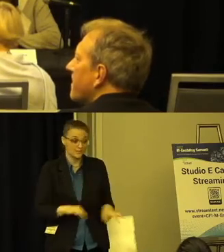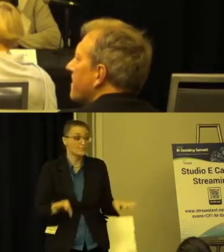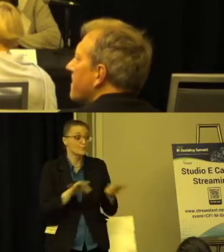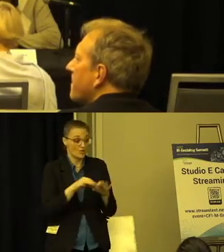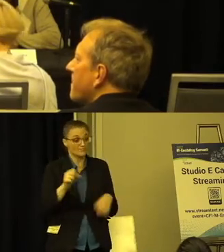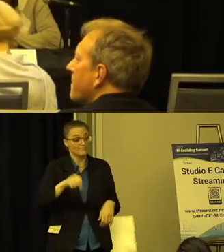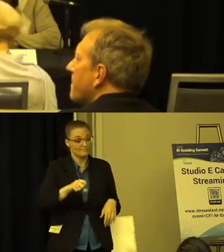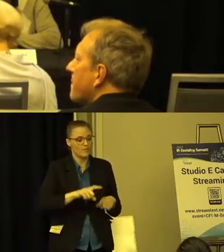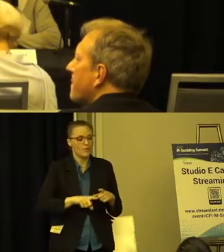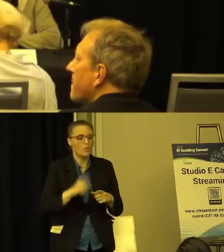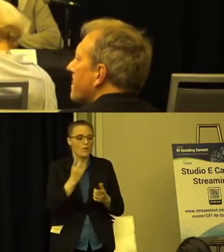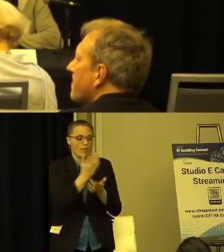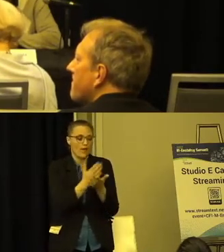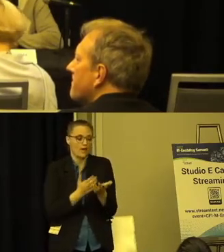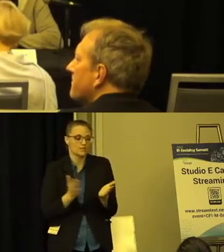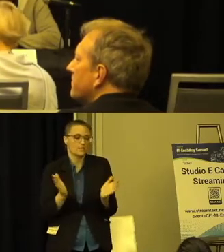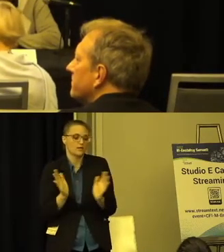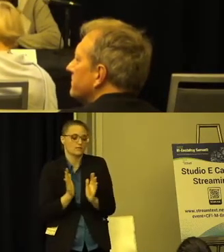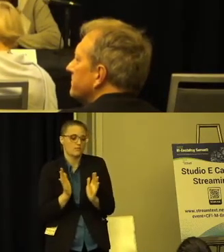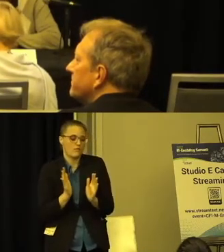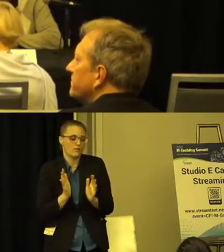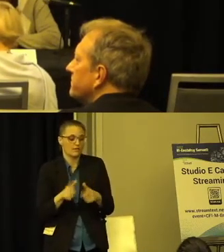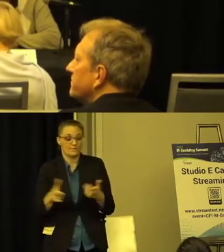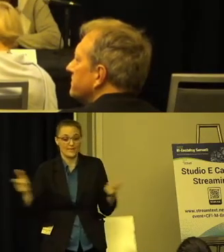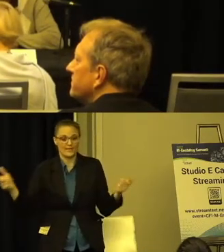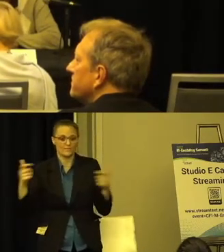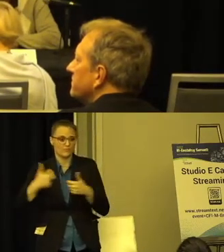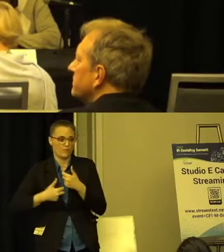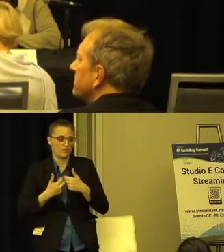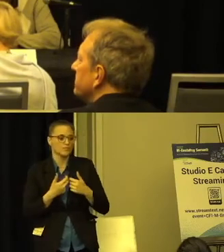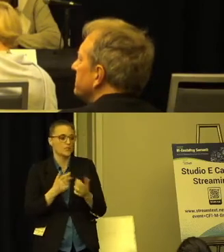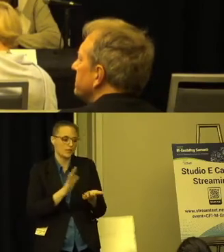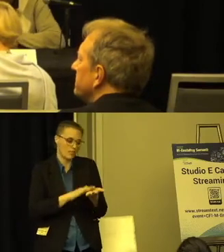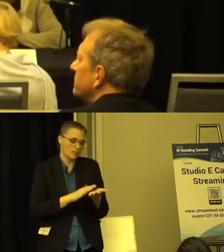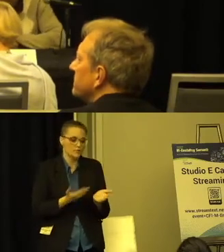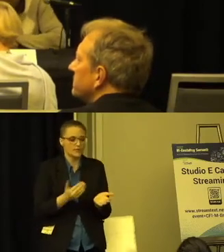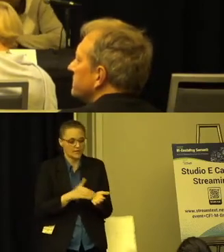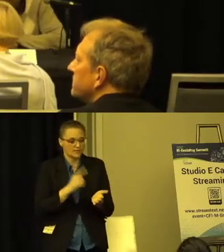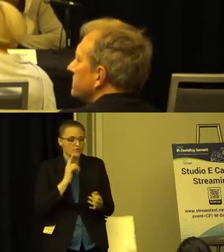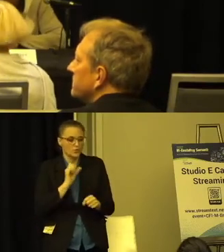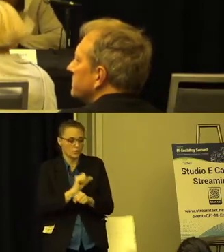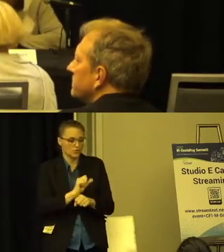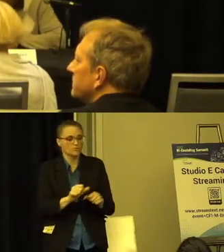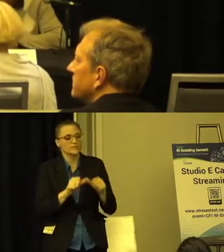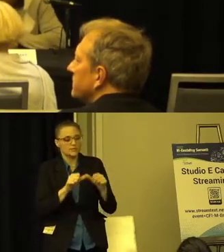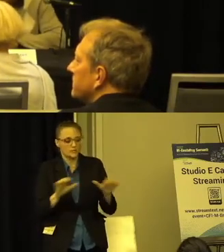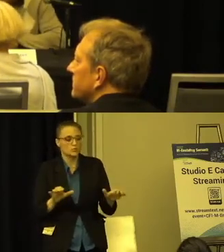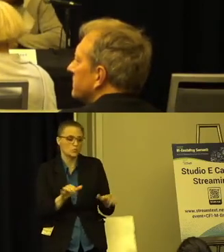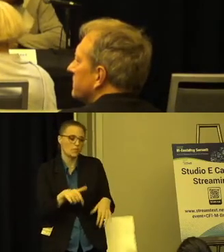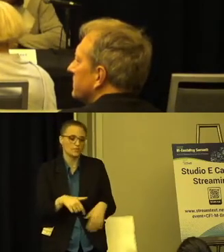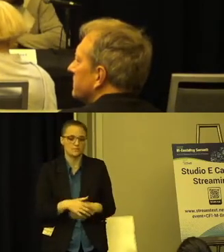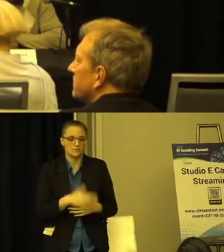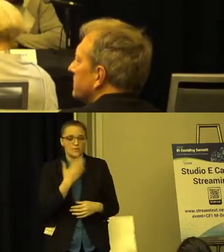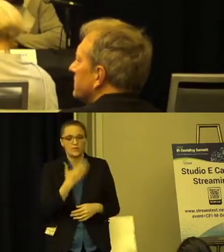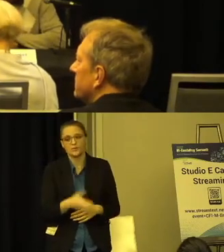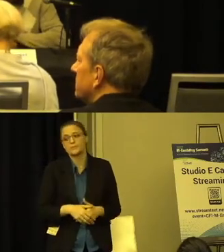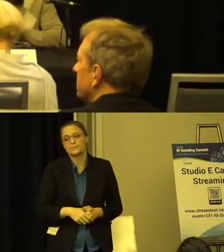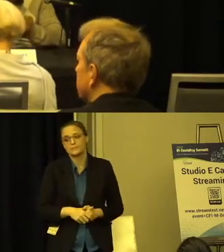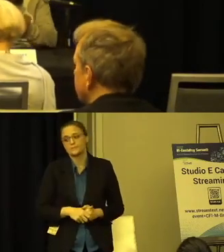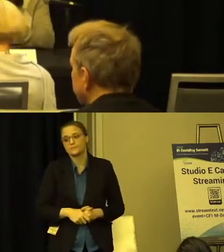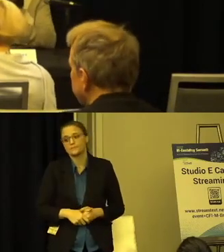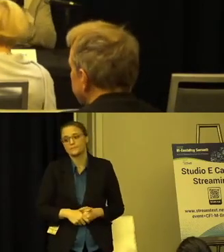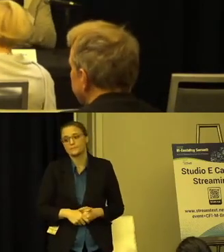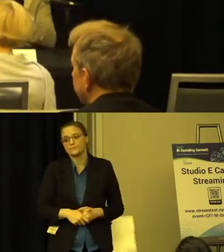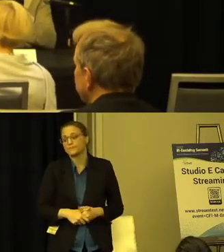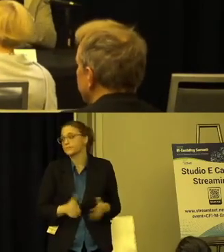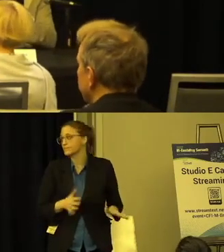only one little aspect of the bigger problem. And I applaud you guys again for all the work you continue to do on this issue. So thank you. Thank